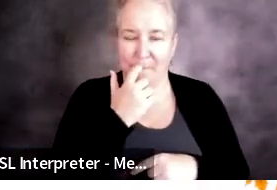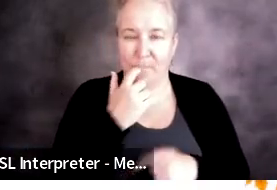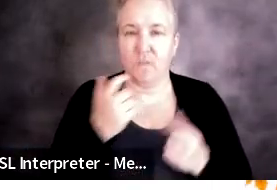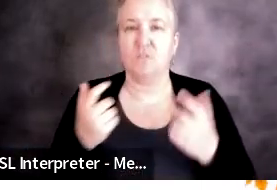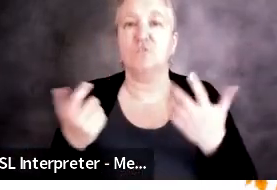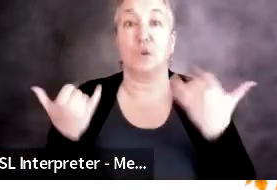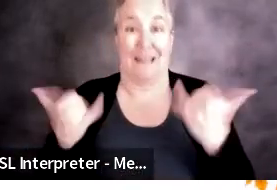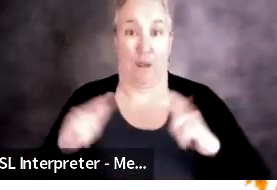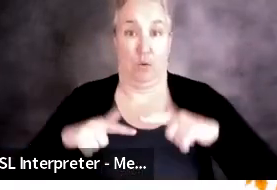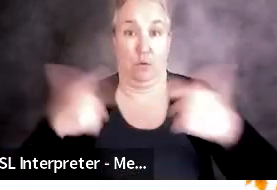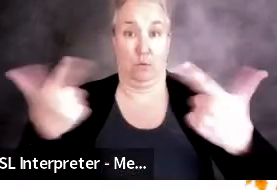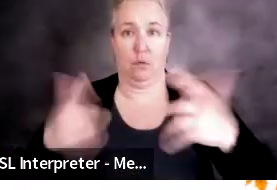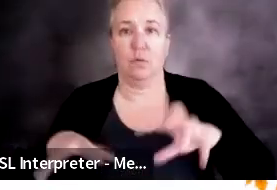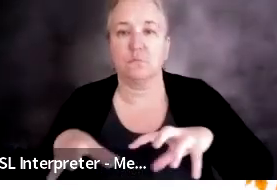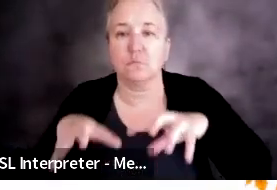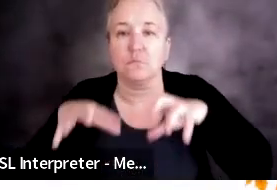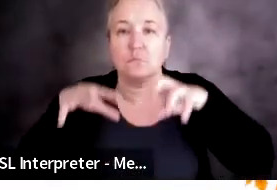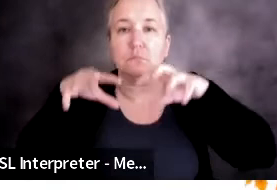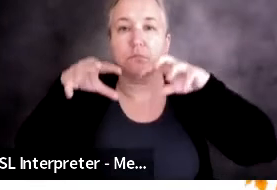in, inhale.